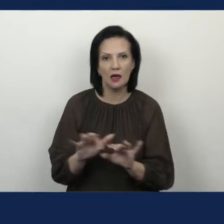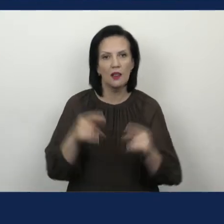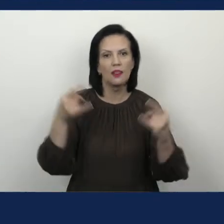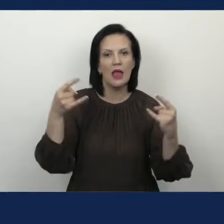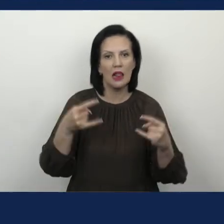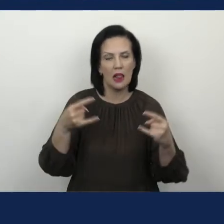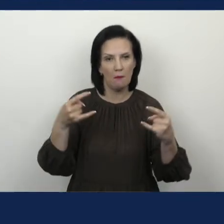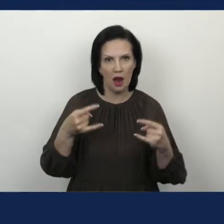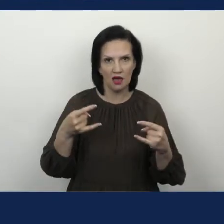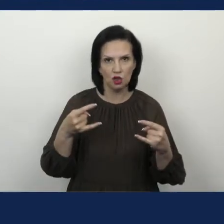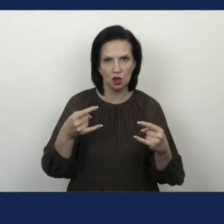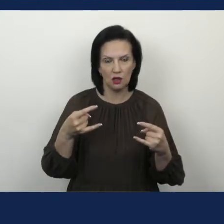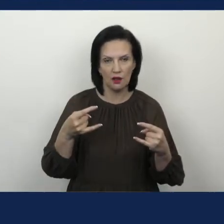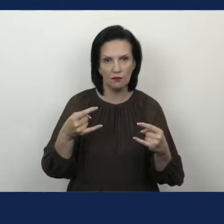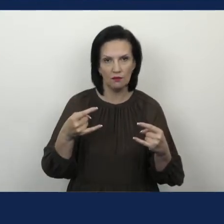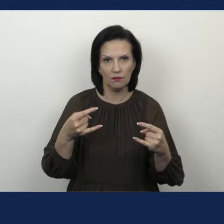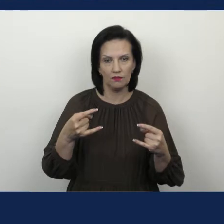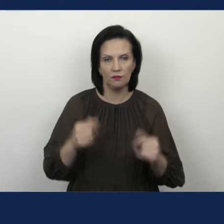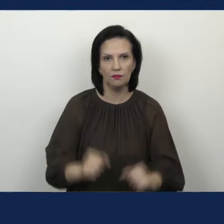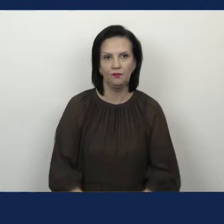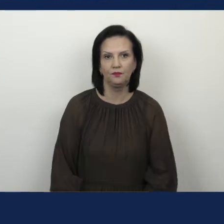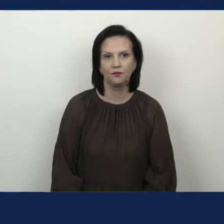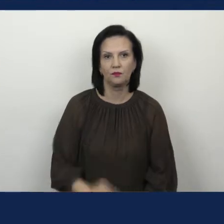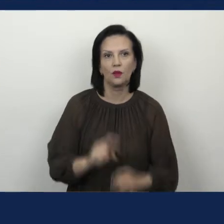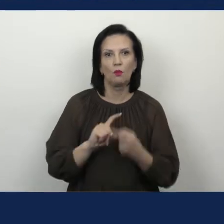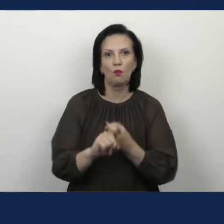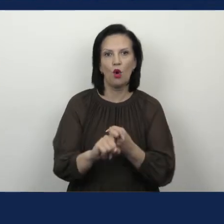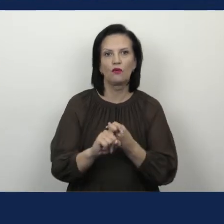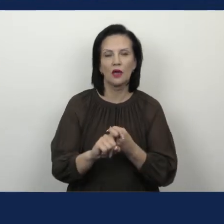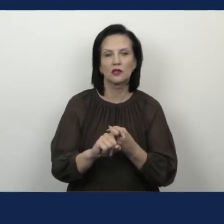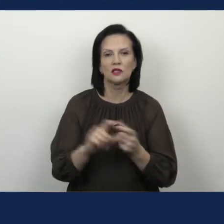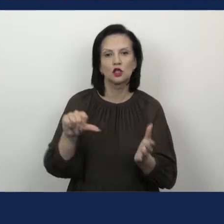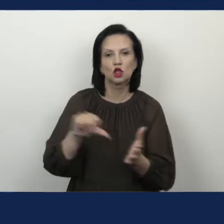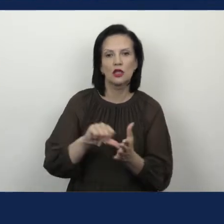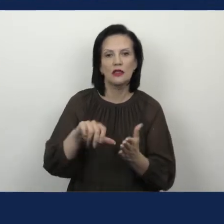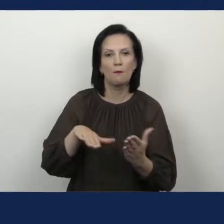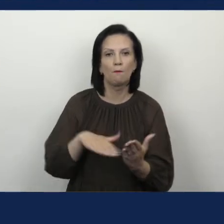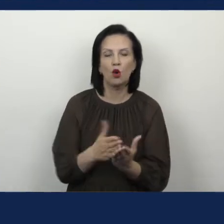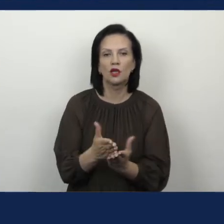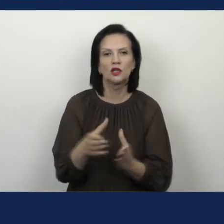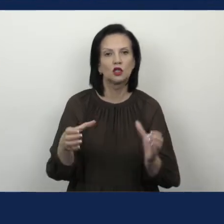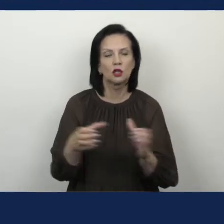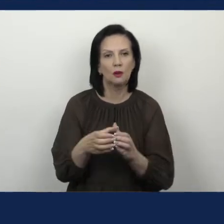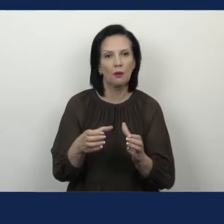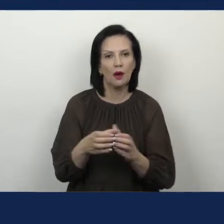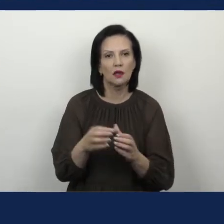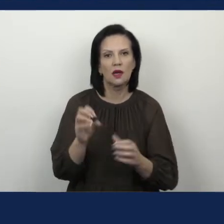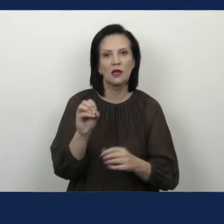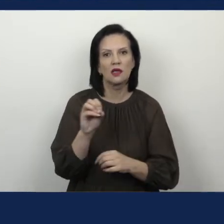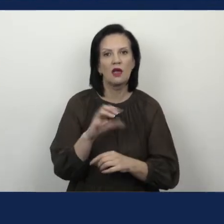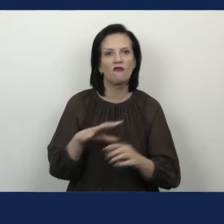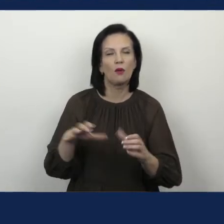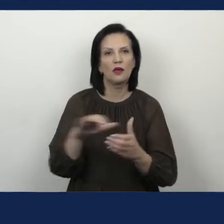Union political party, which was the ruling party in the national parliament in